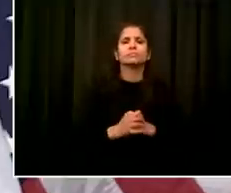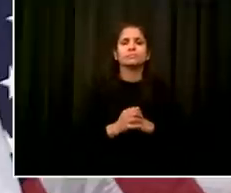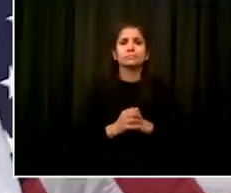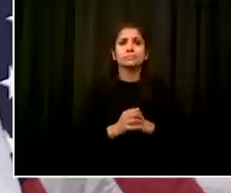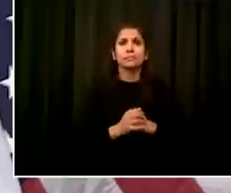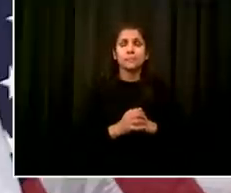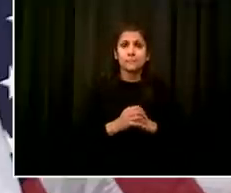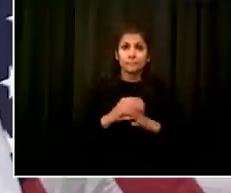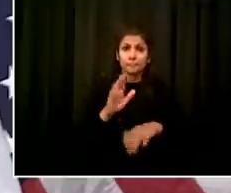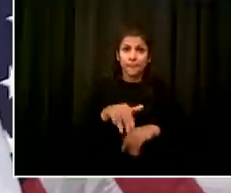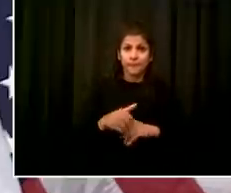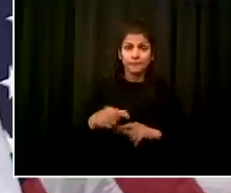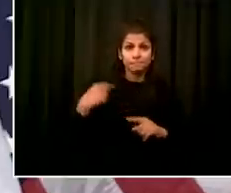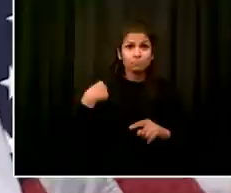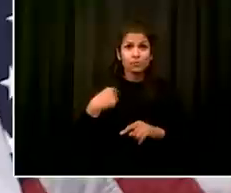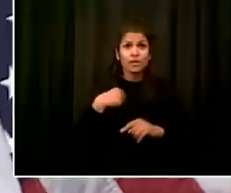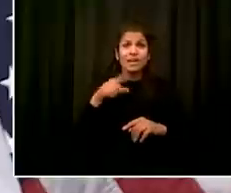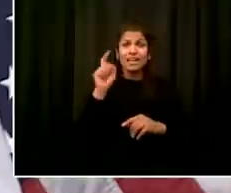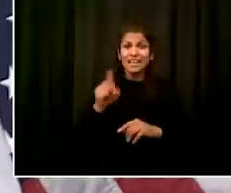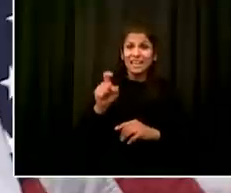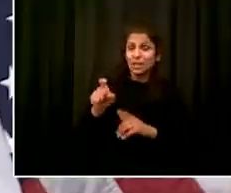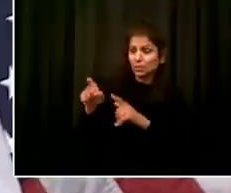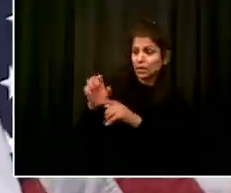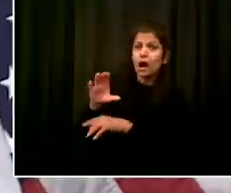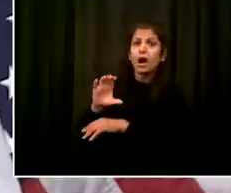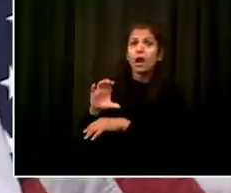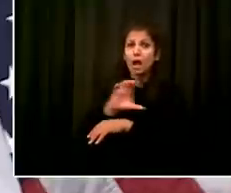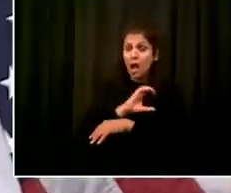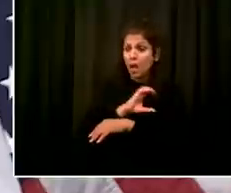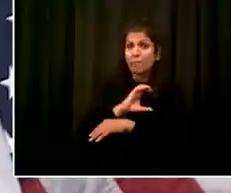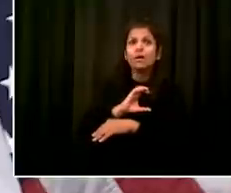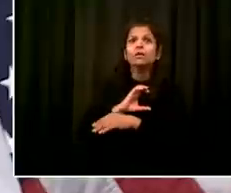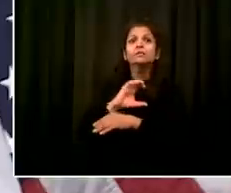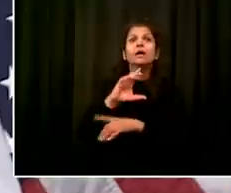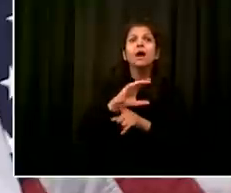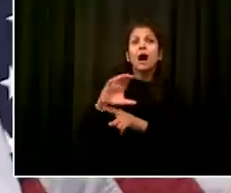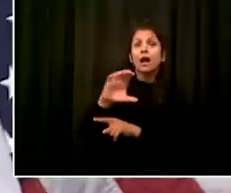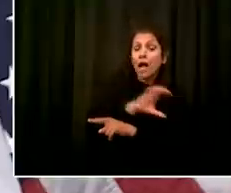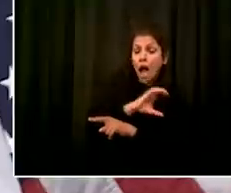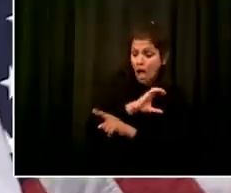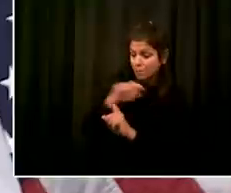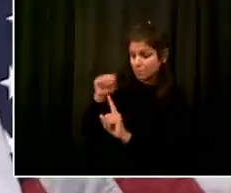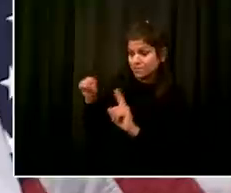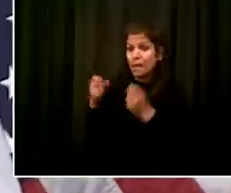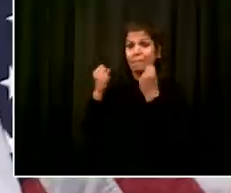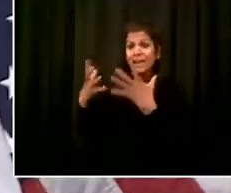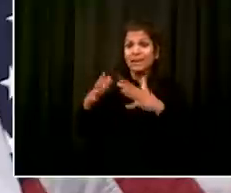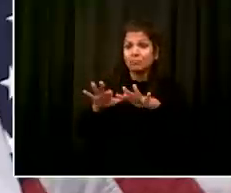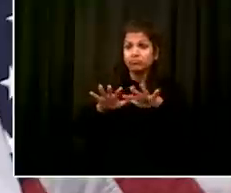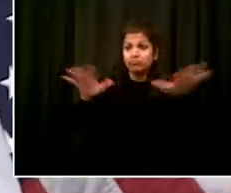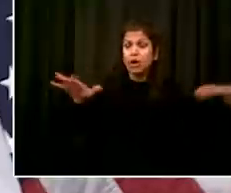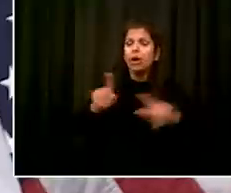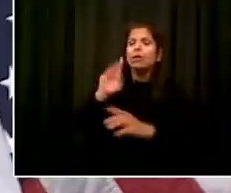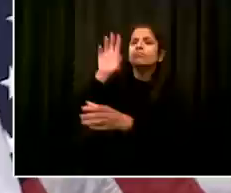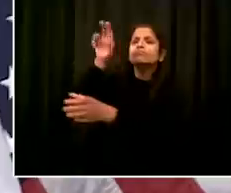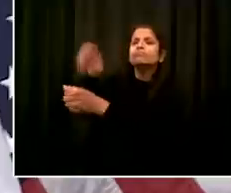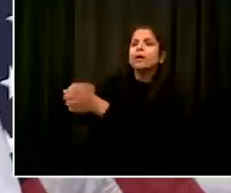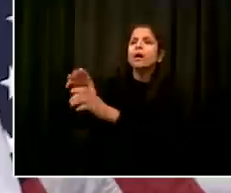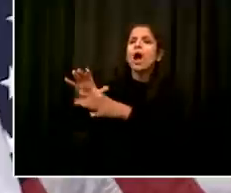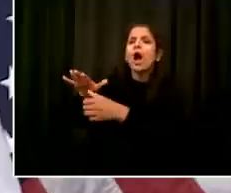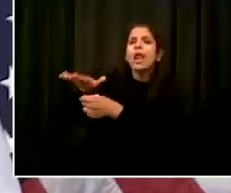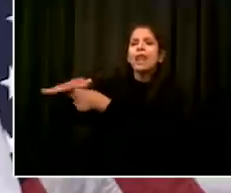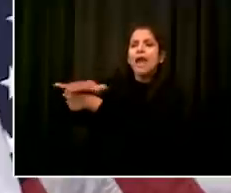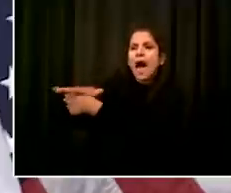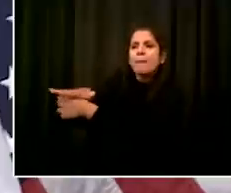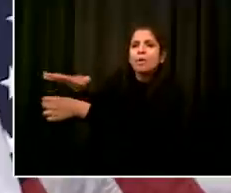all of these things, I think, can be brought together in a very, very positive manner if we have some resources to